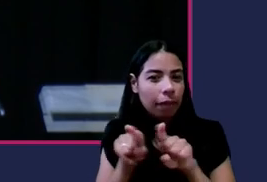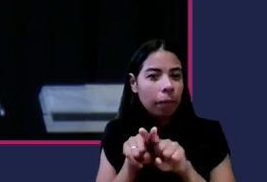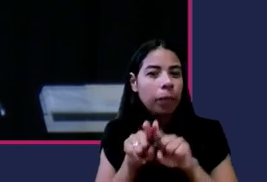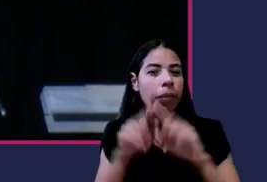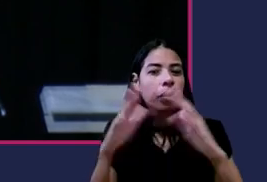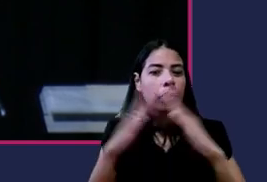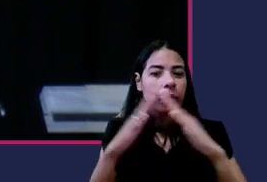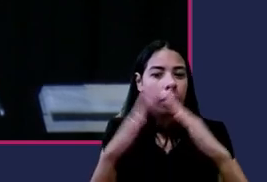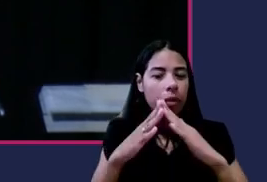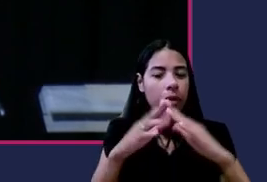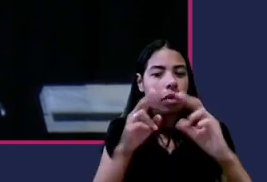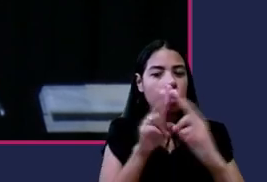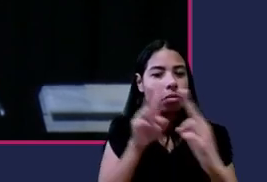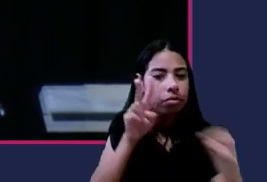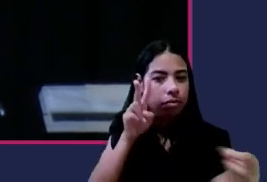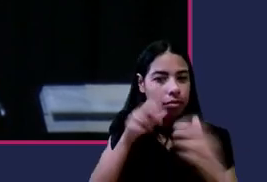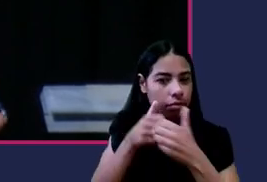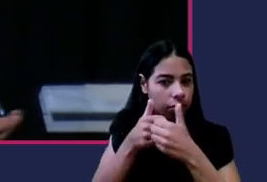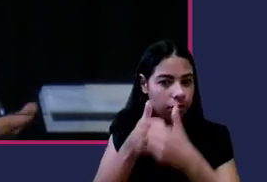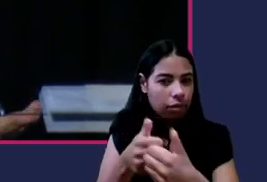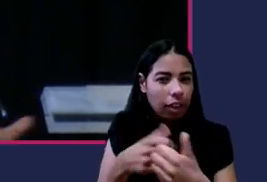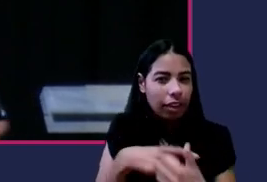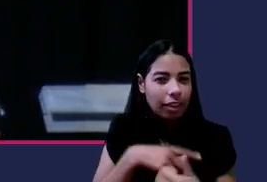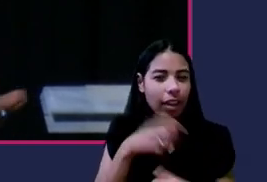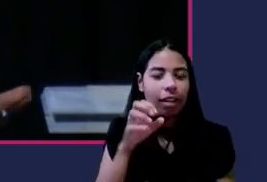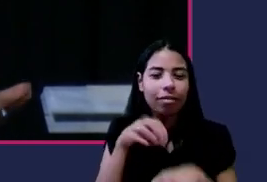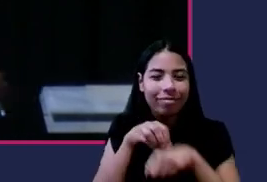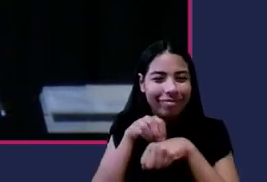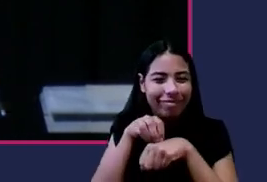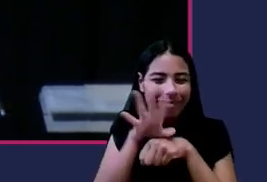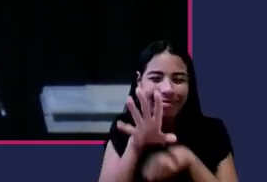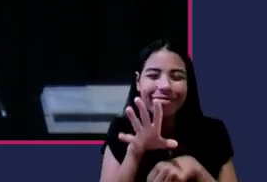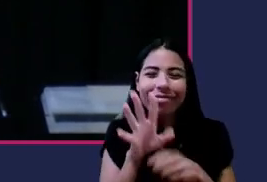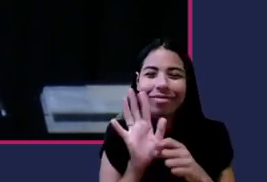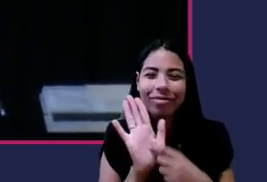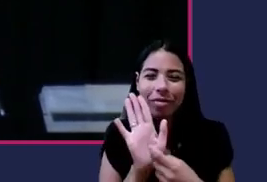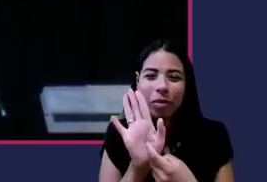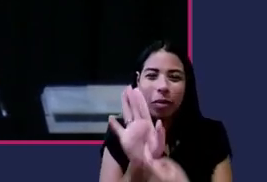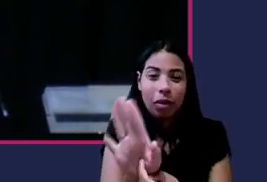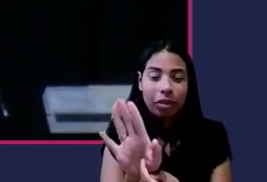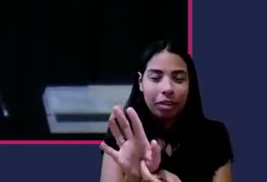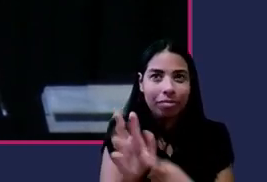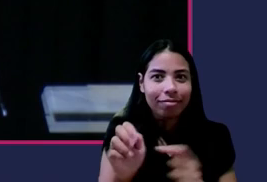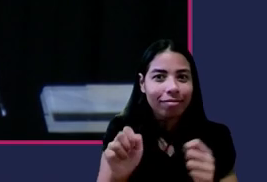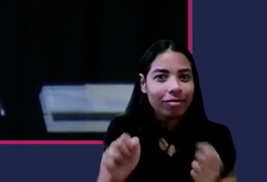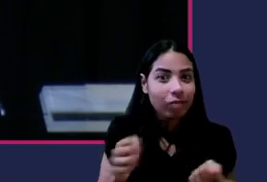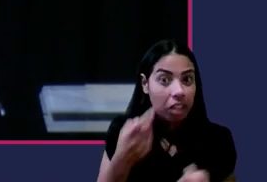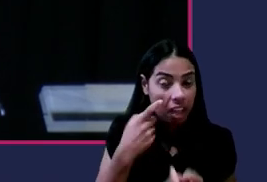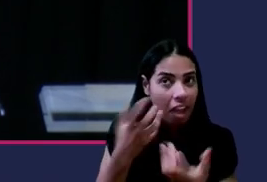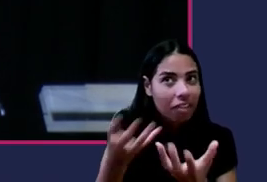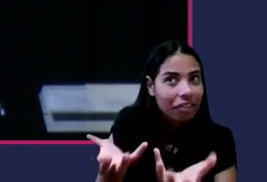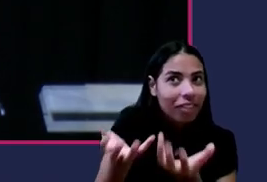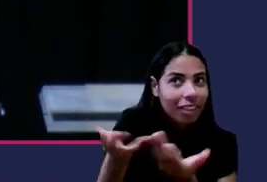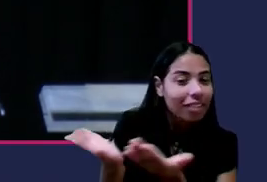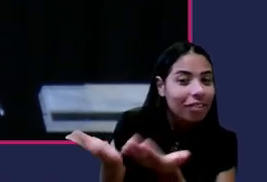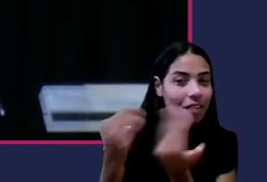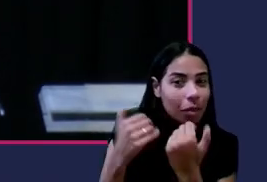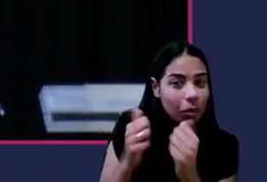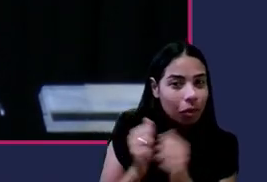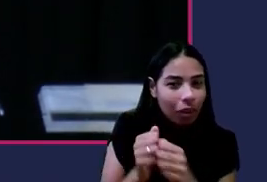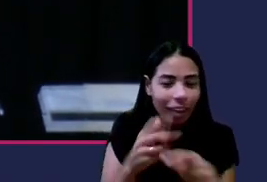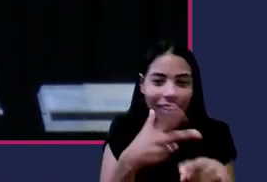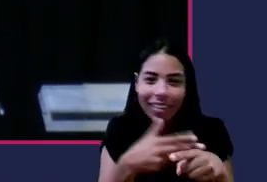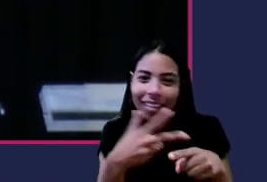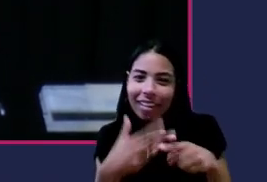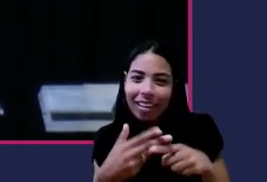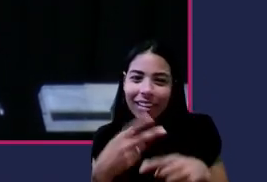chat WTC here on the internet, we have a spoiler. I love a spoiler. And Tony, are you ready? Are you